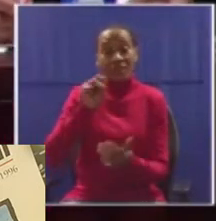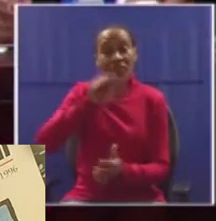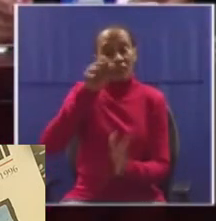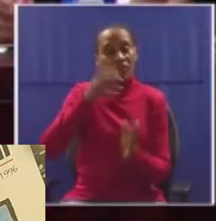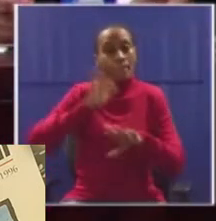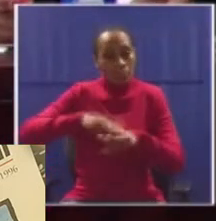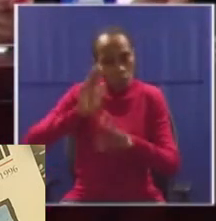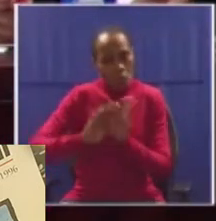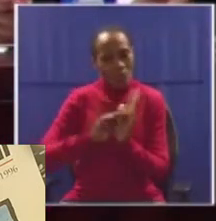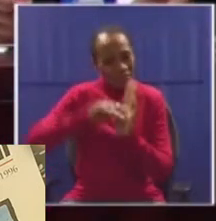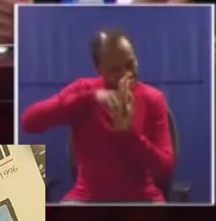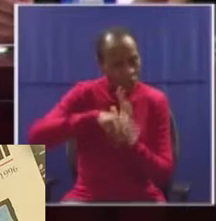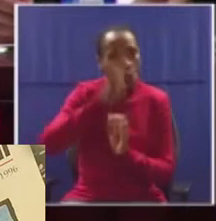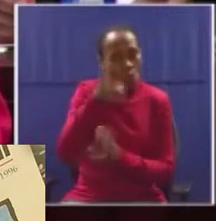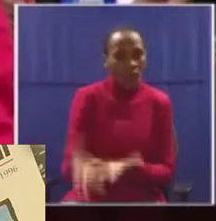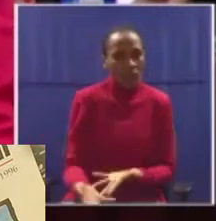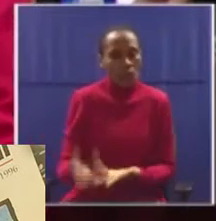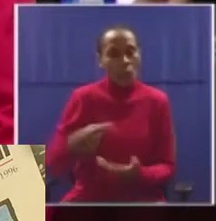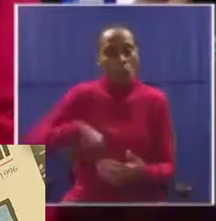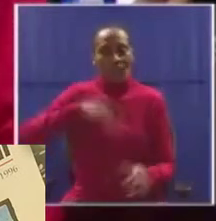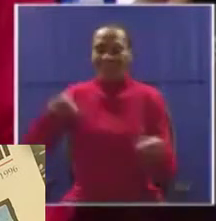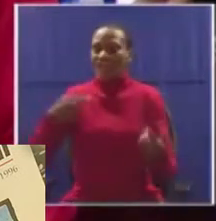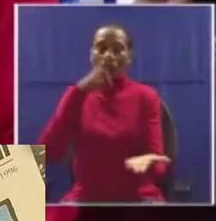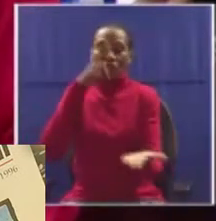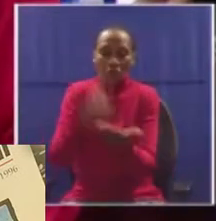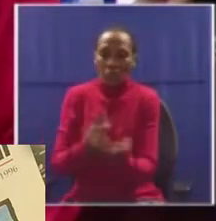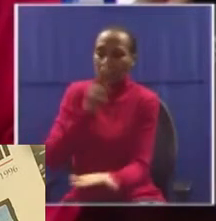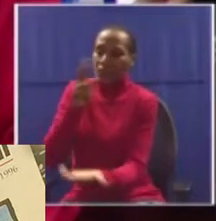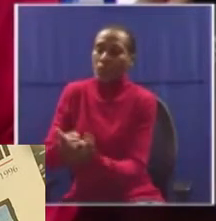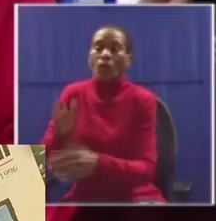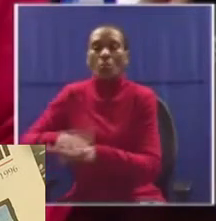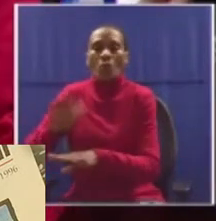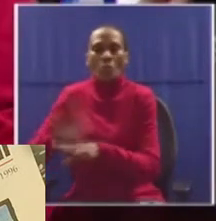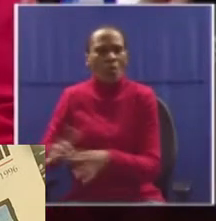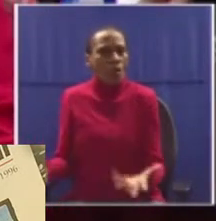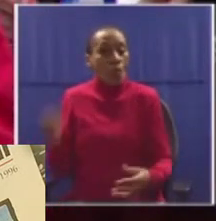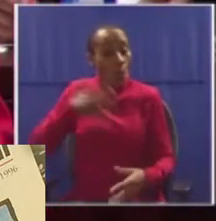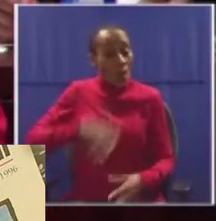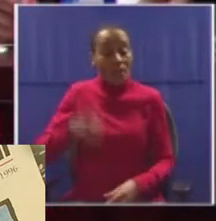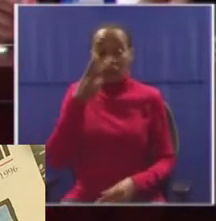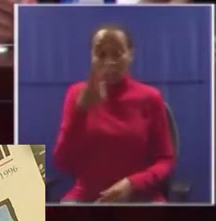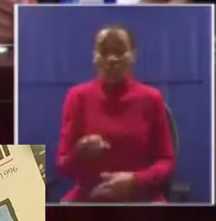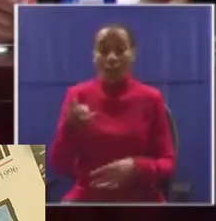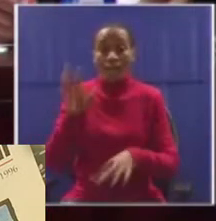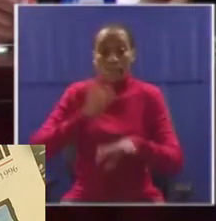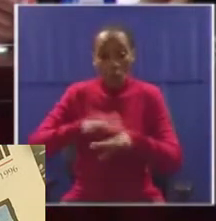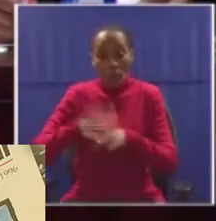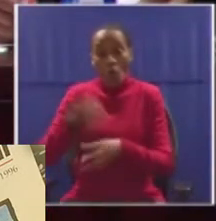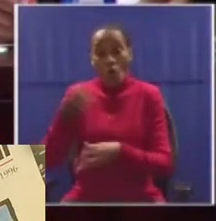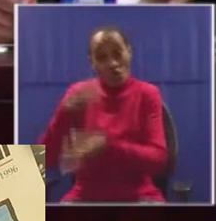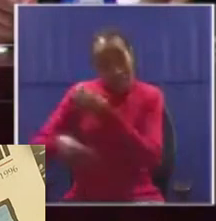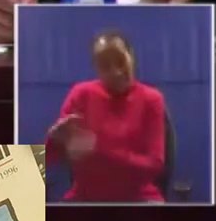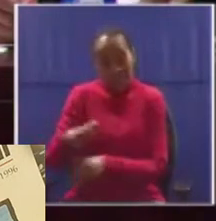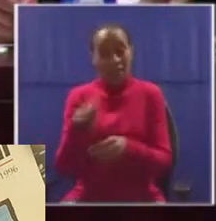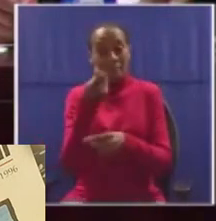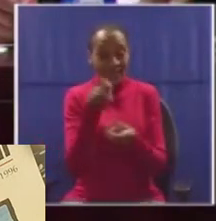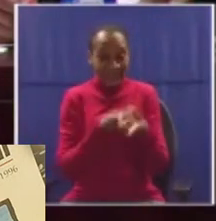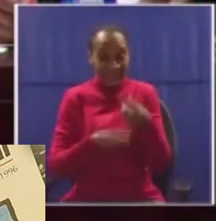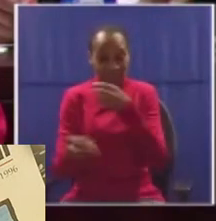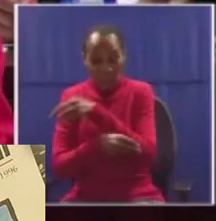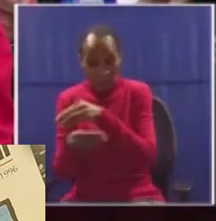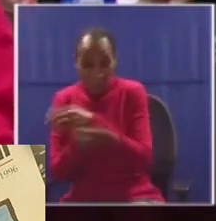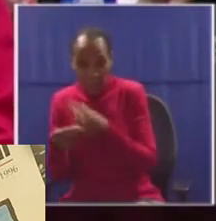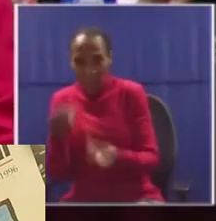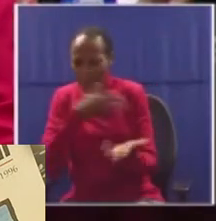any of the recommendations successfully and stop illicit Financial flows and the financing of terrorist activities when there is